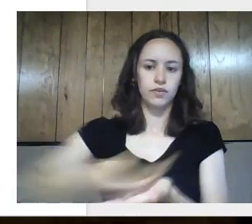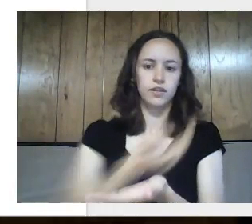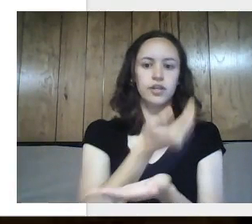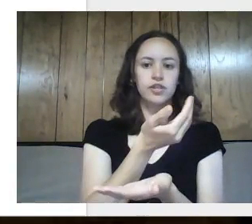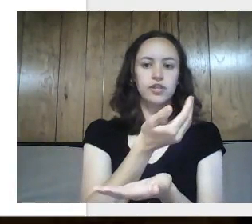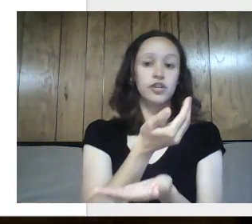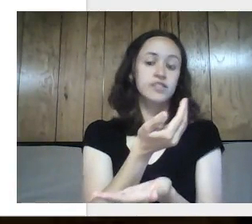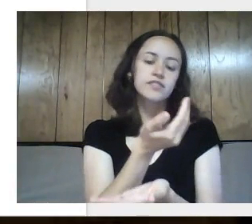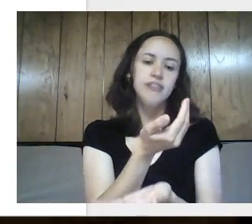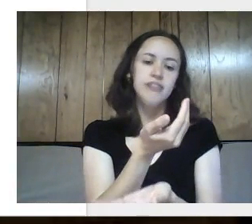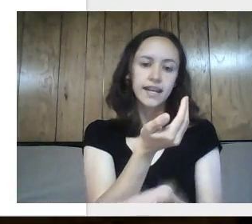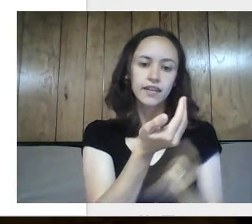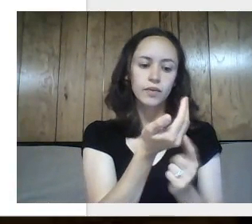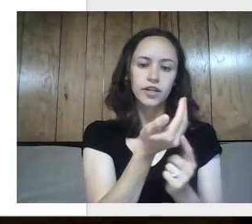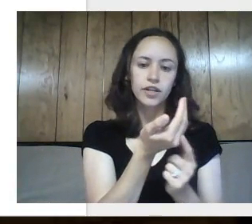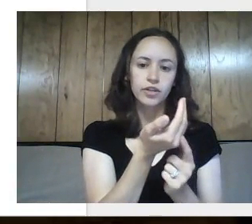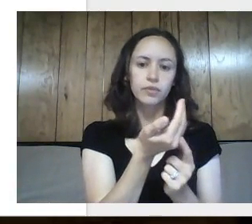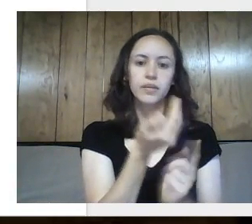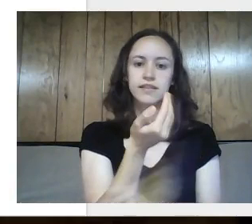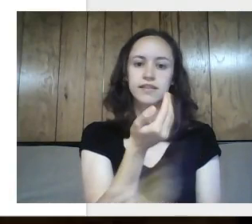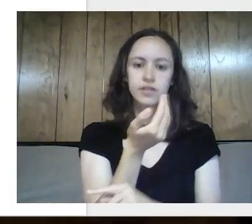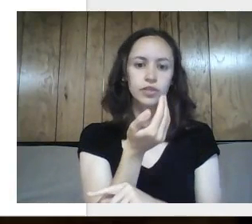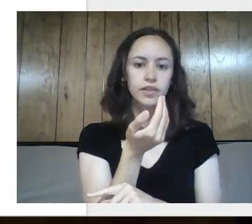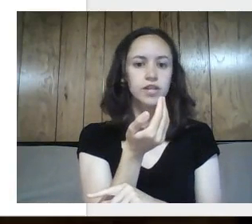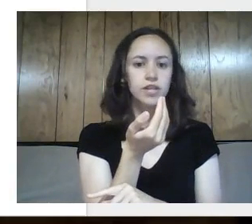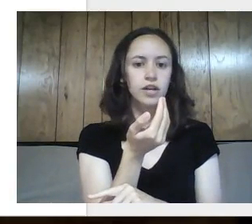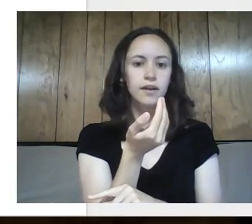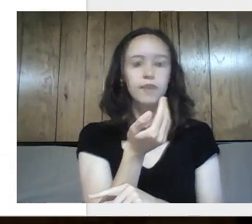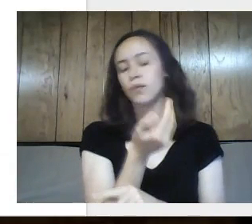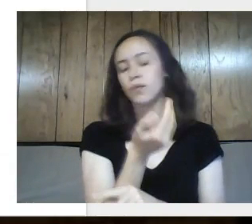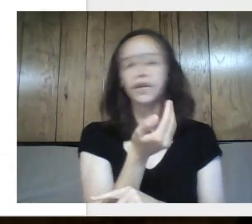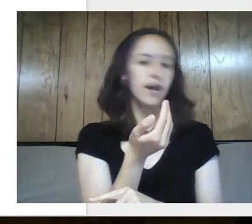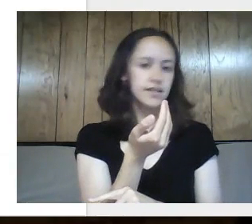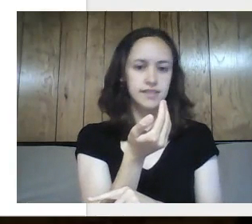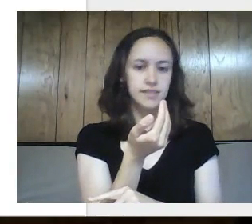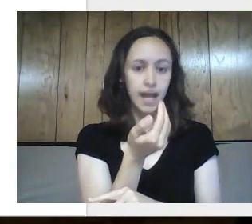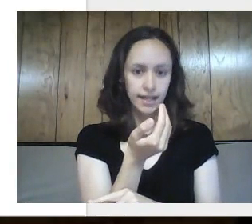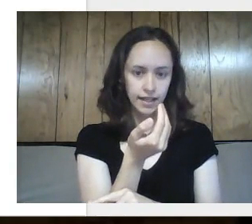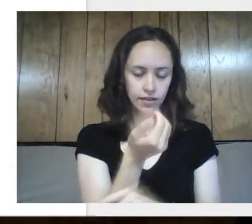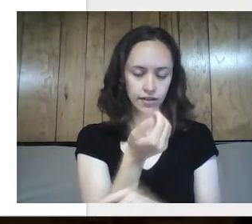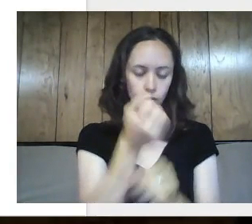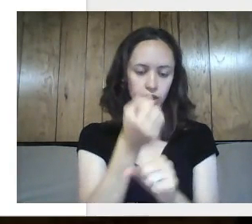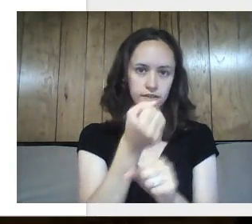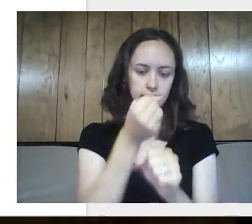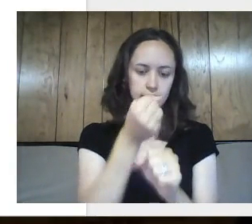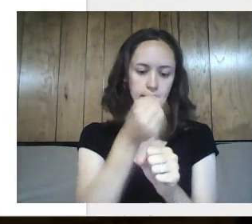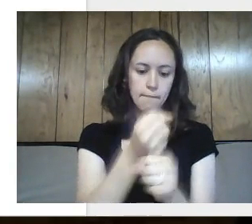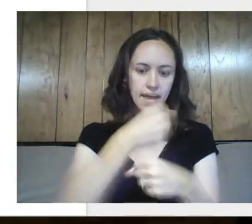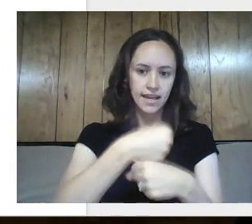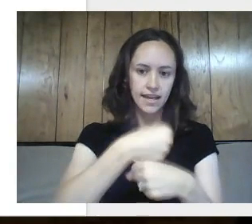new. So you're still signing the word new when it says new on the song, but we're not signing the